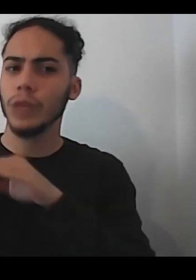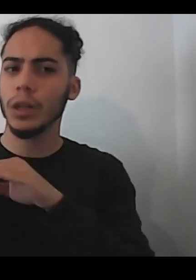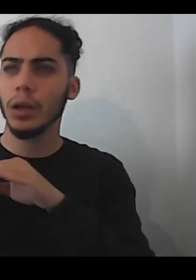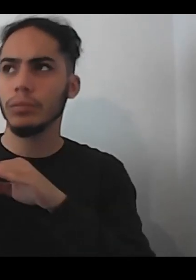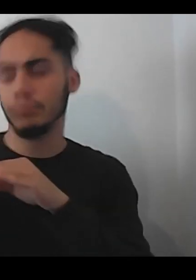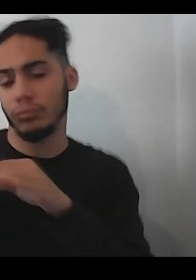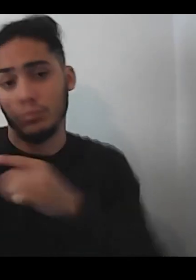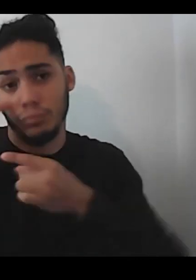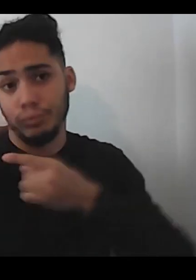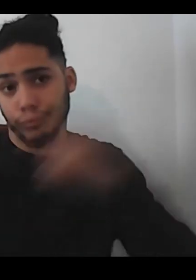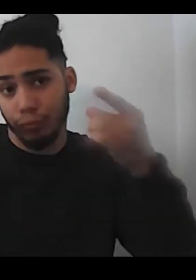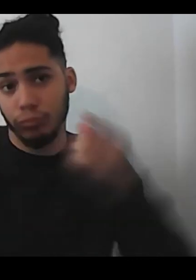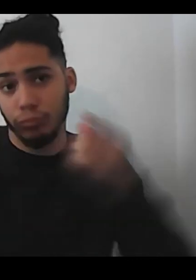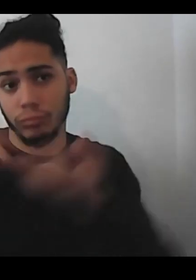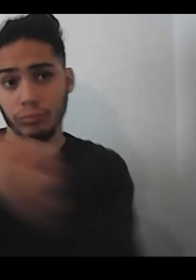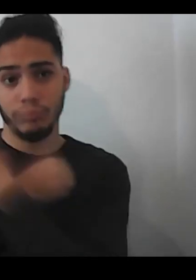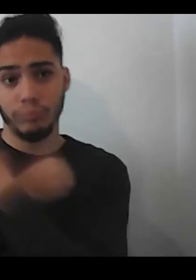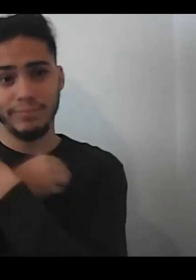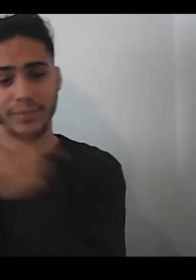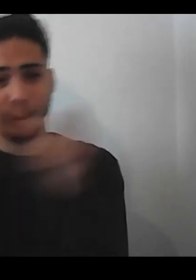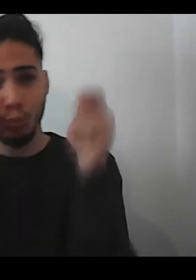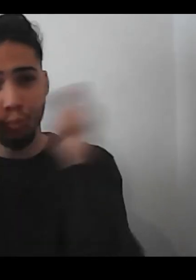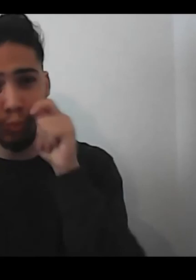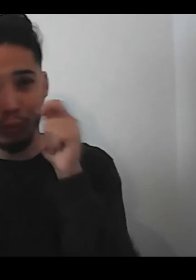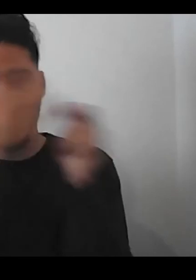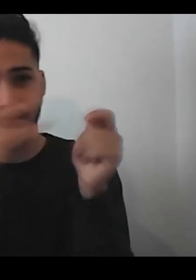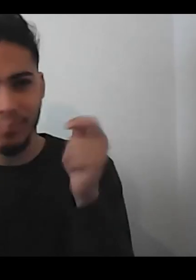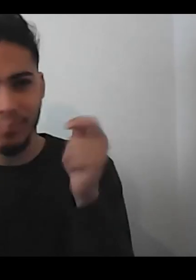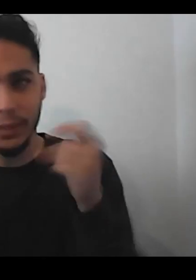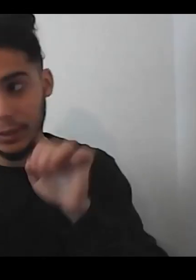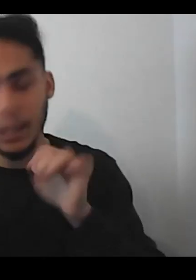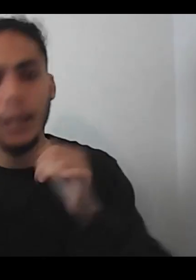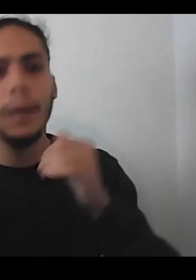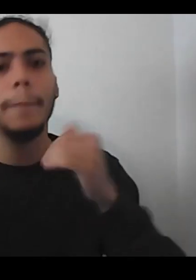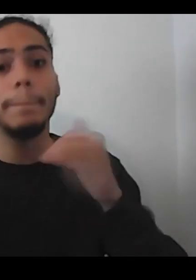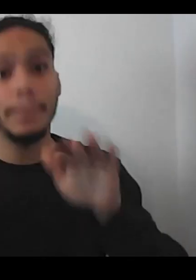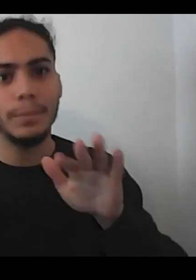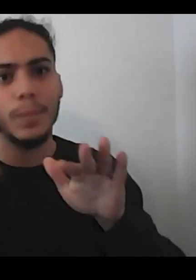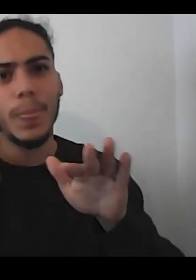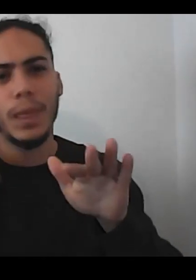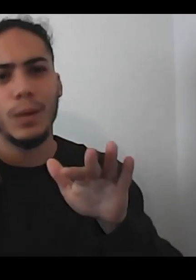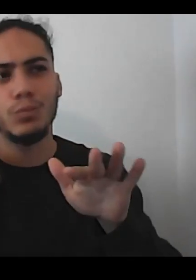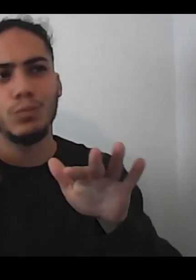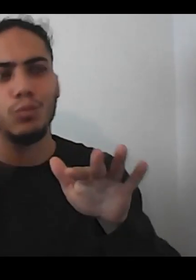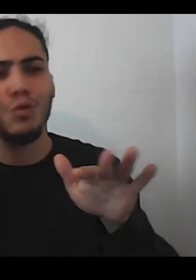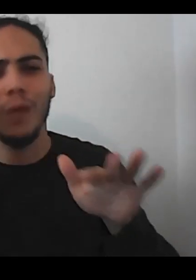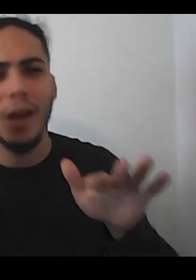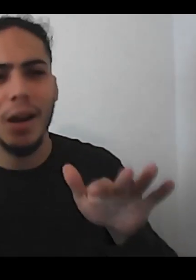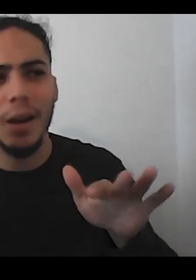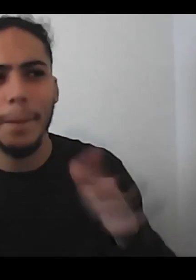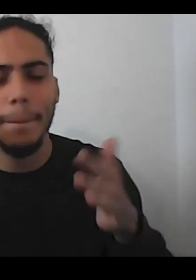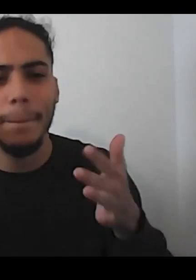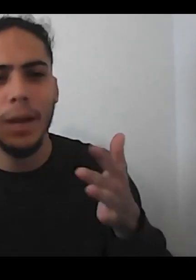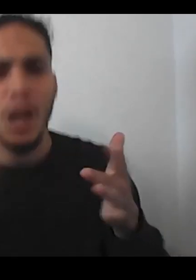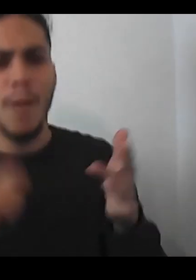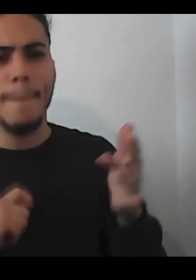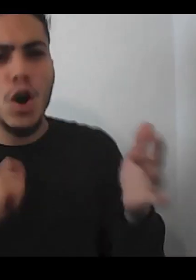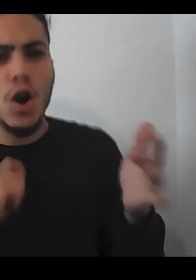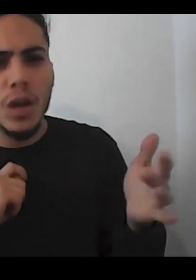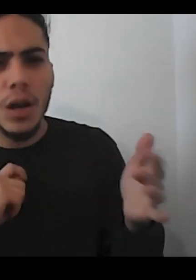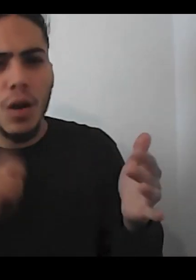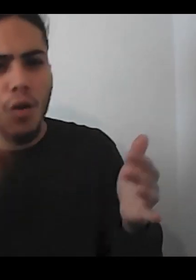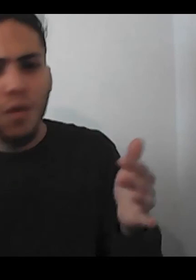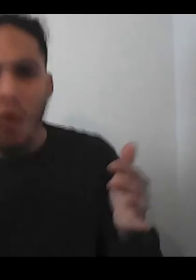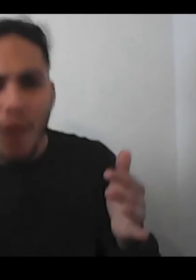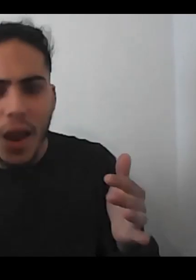demonstration about the avatar facial expression. However, I didn't see it in motion. I didn't see it moving it. There were only